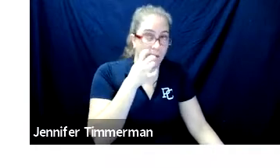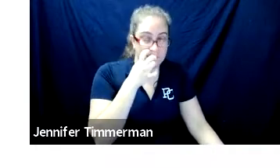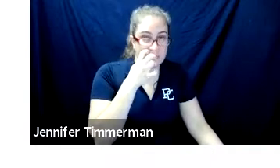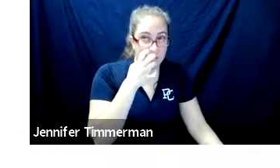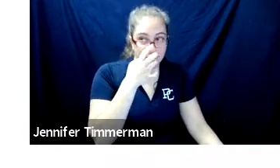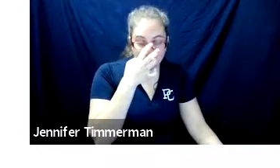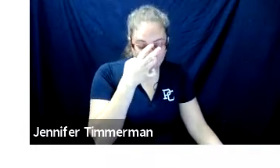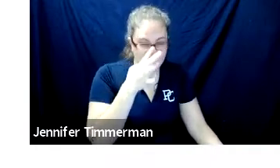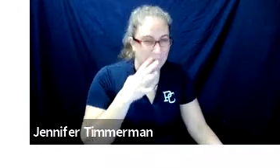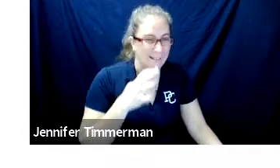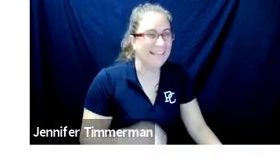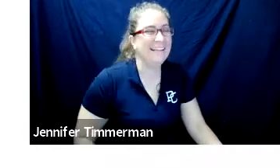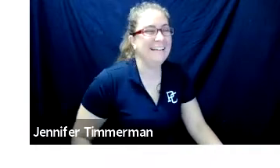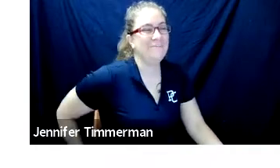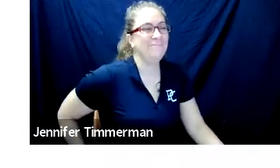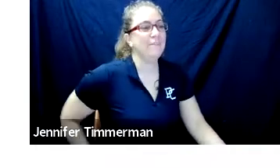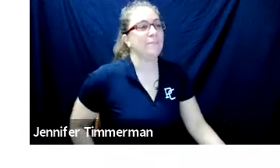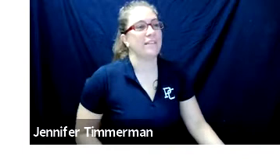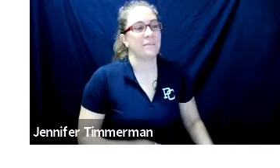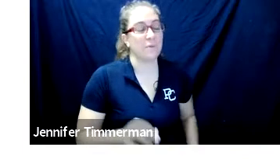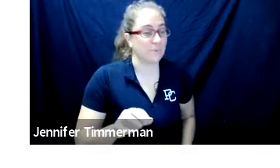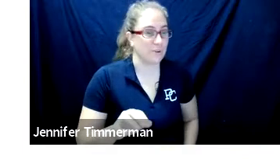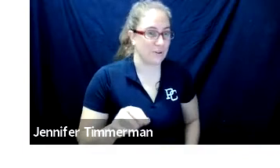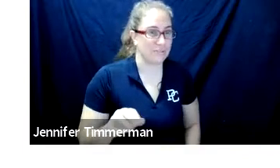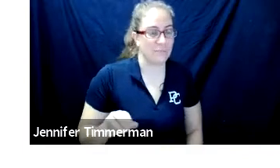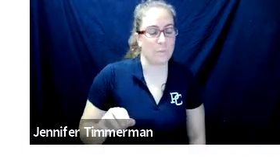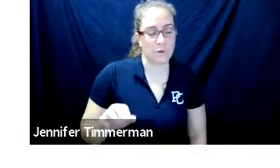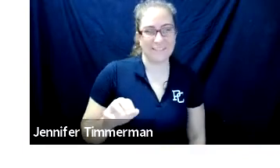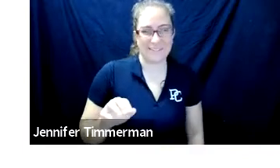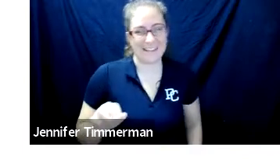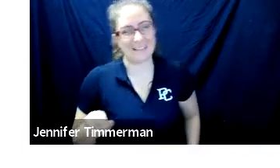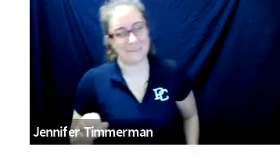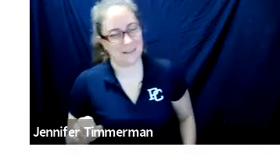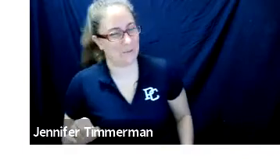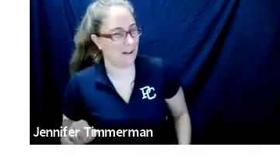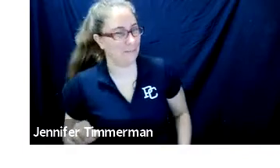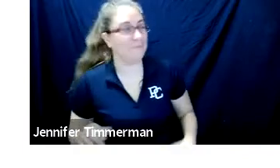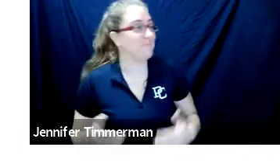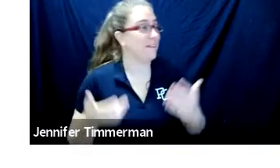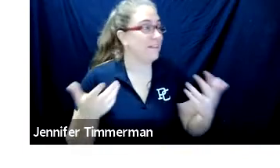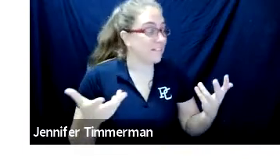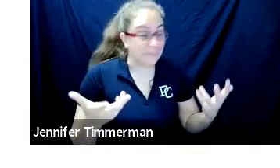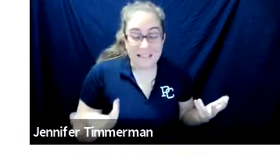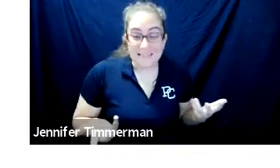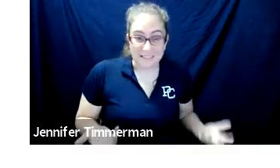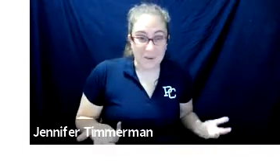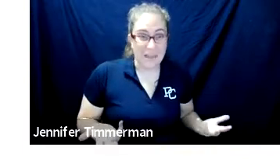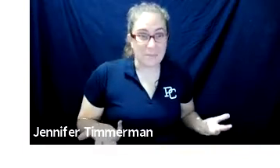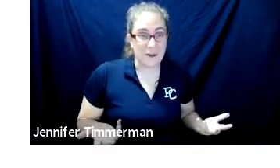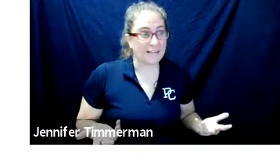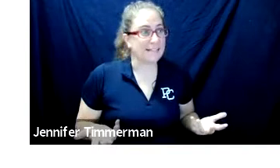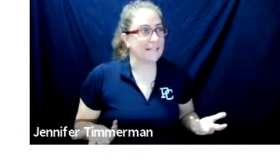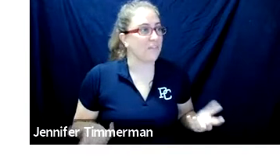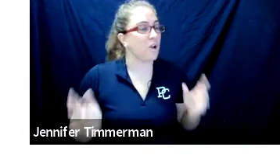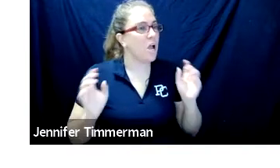Actually, more often than not, it's called finger spelling. But I think most of the world knows it as manual alphabet. So Let's go ahead